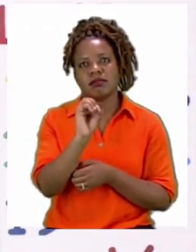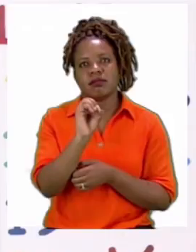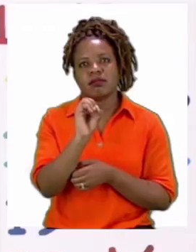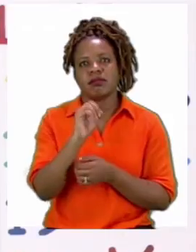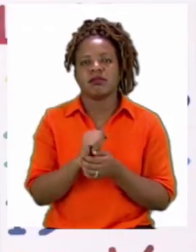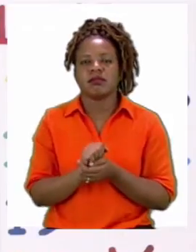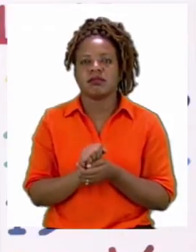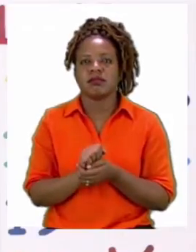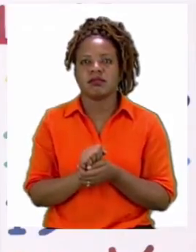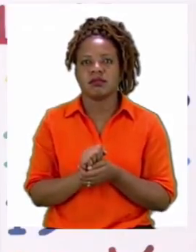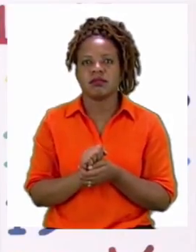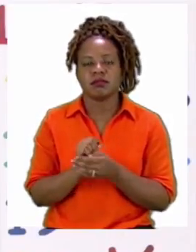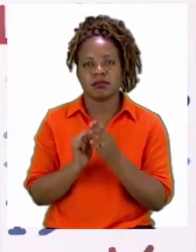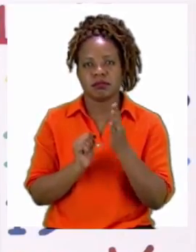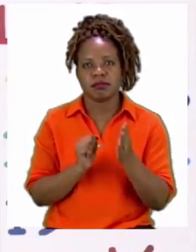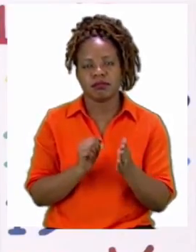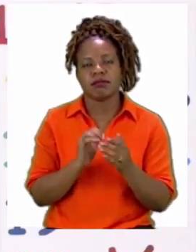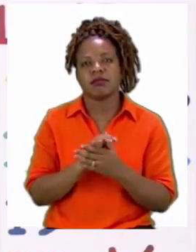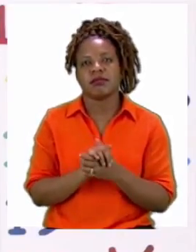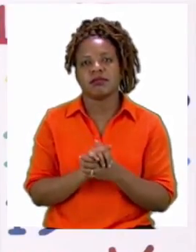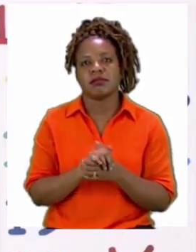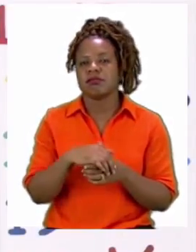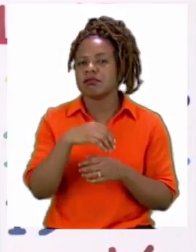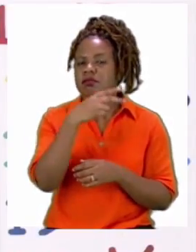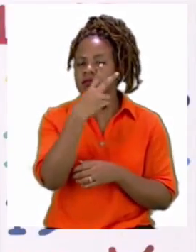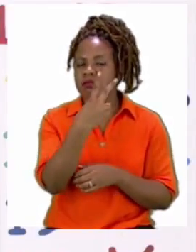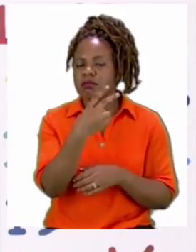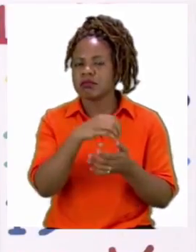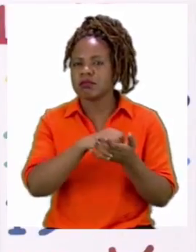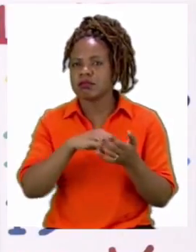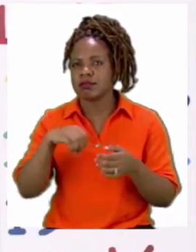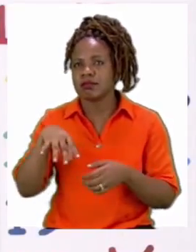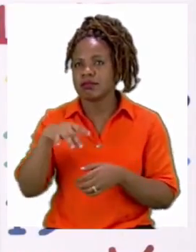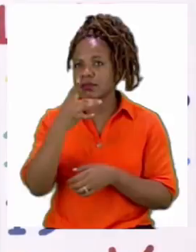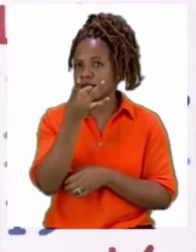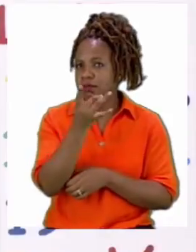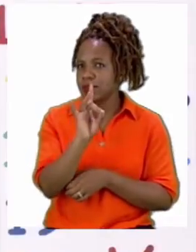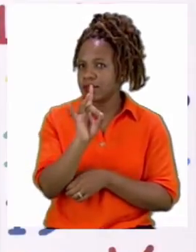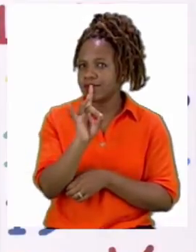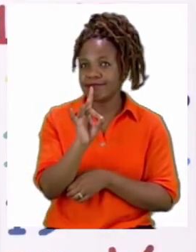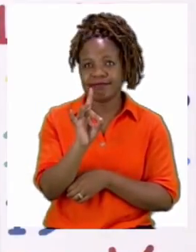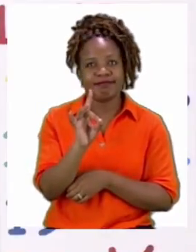Then we move on to the next one. 2 minus 8.